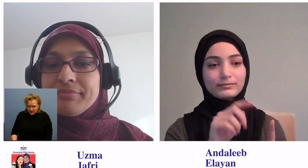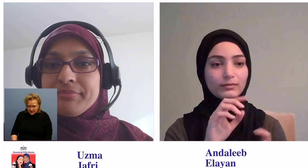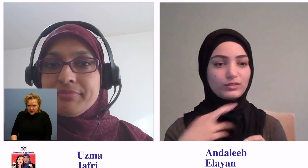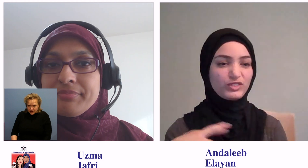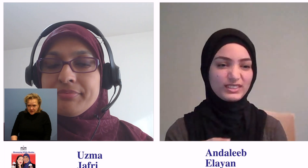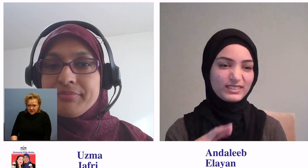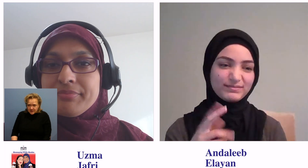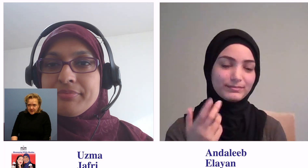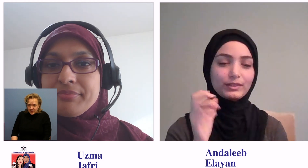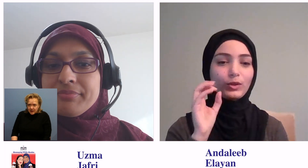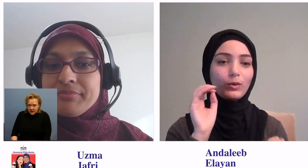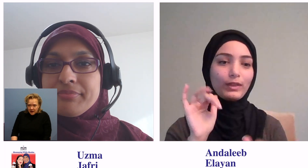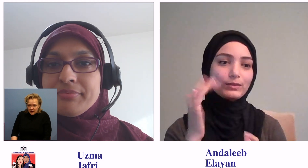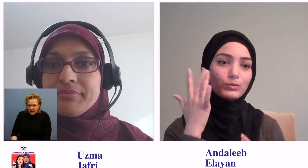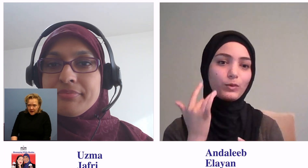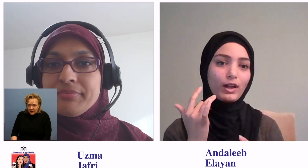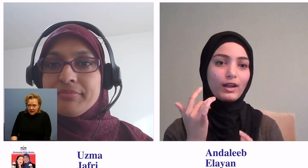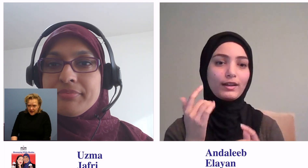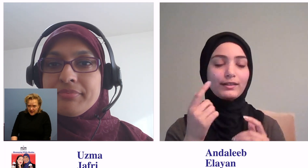organizations.